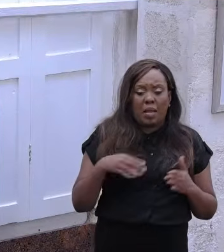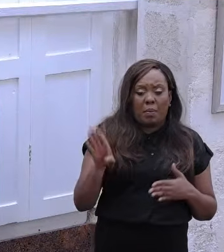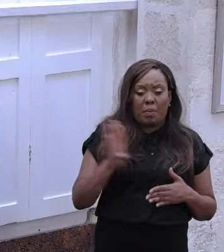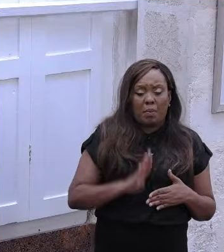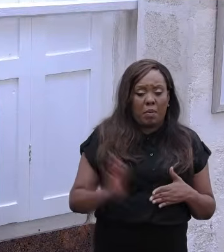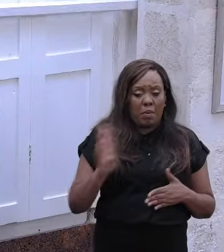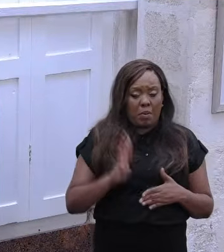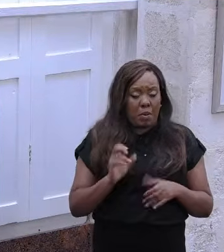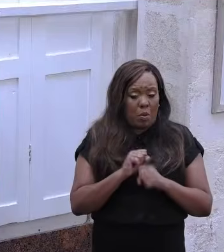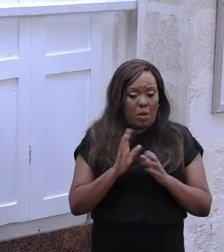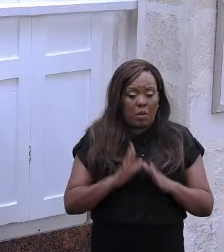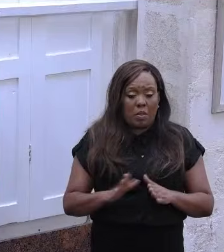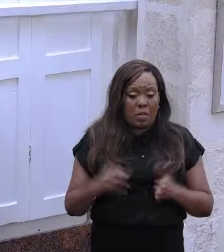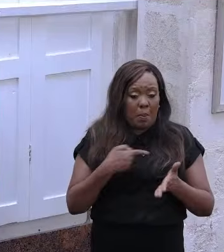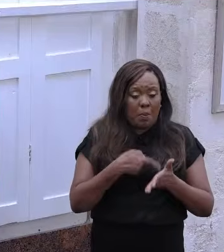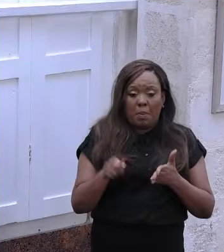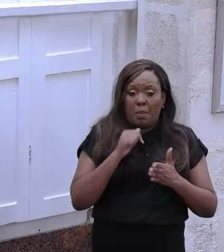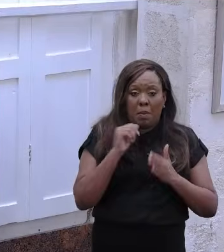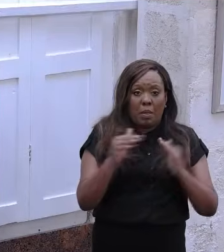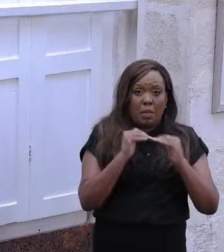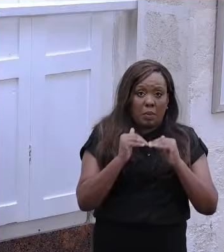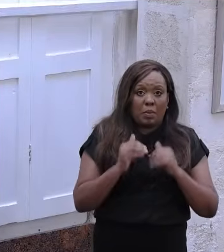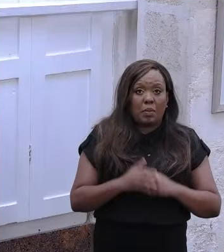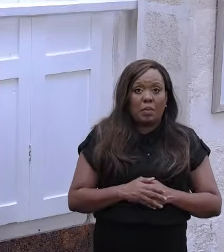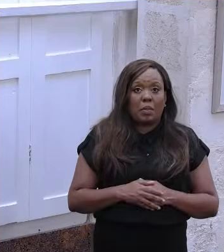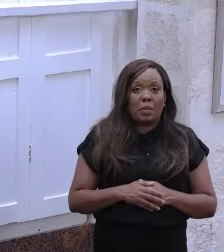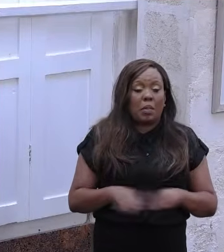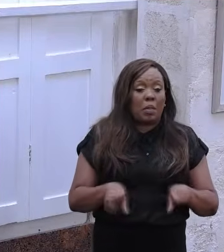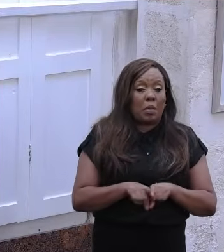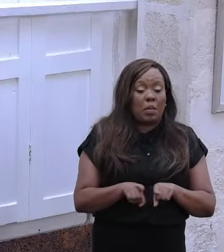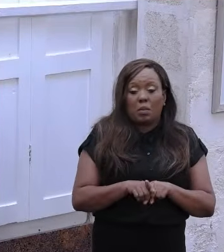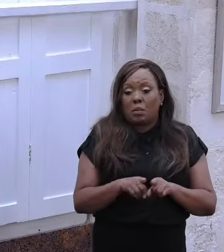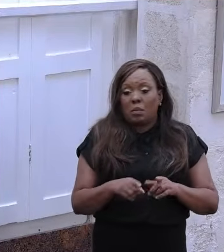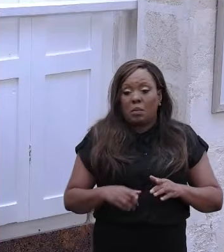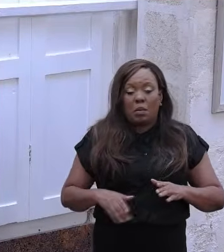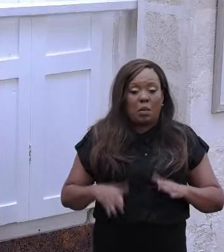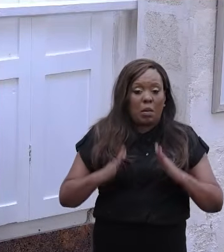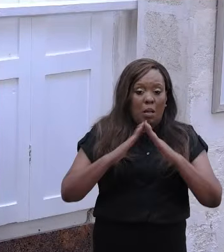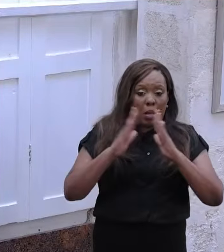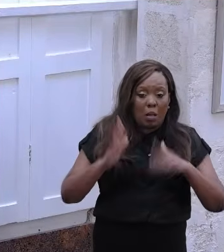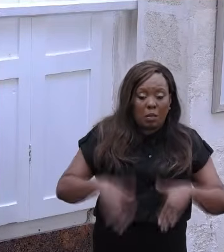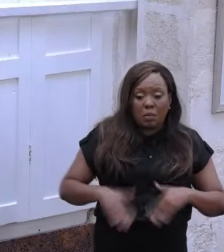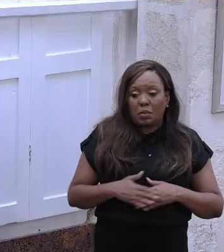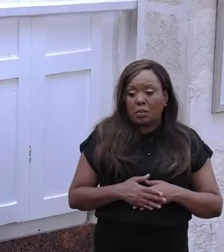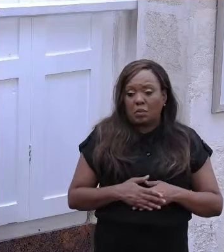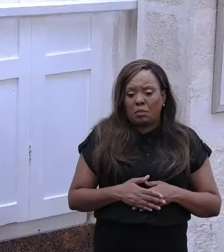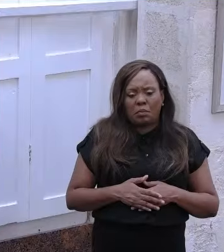crime, and a call for evidence base for labor needs to be published.